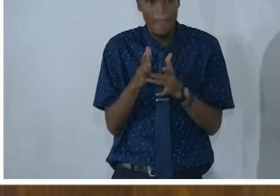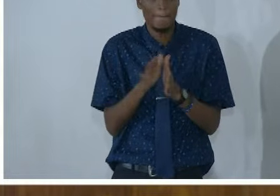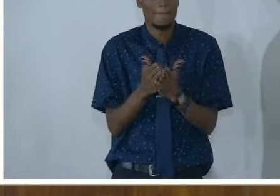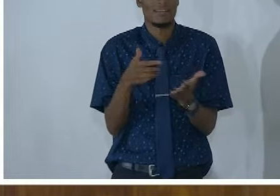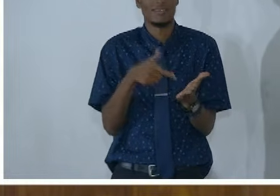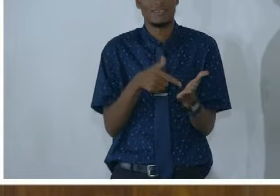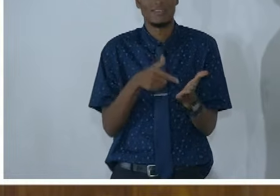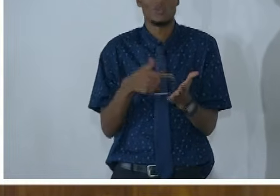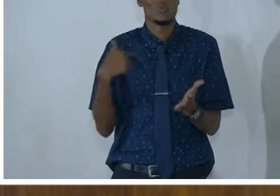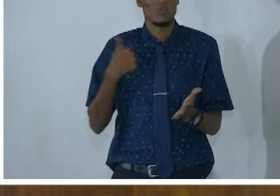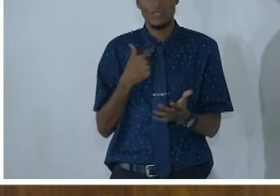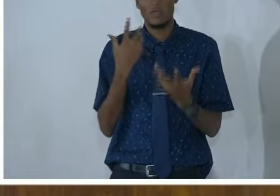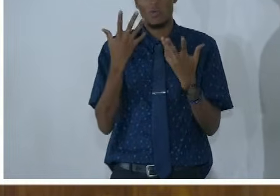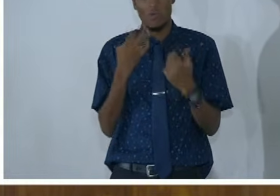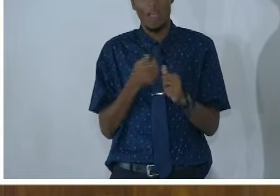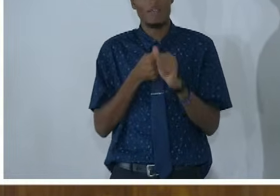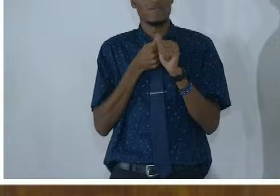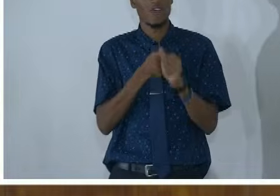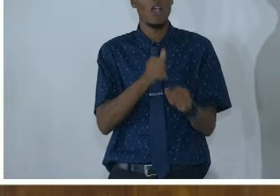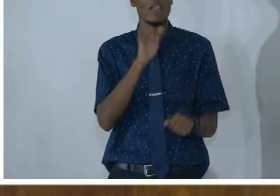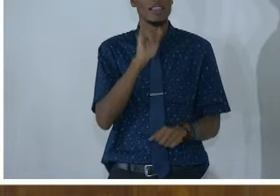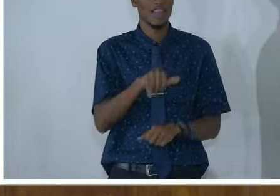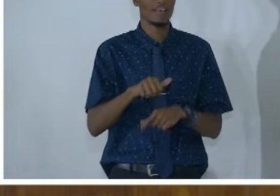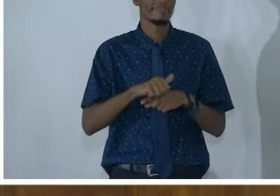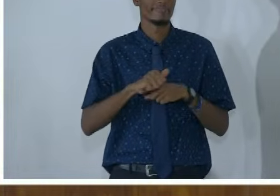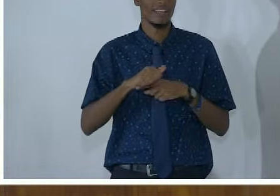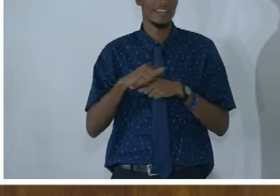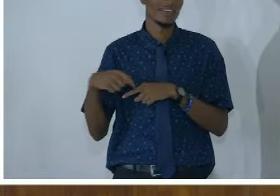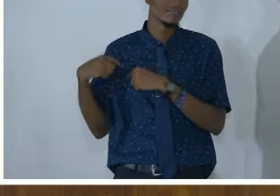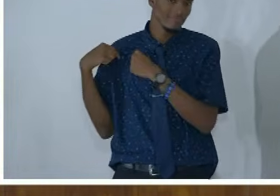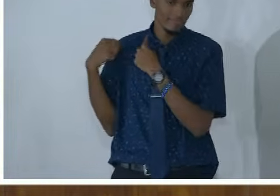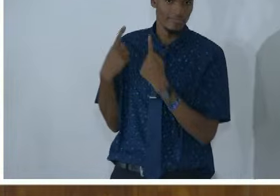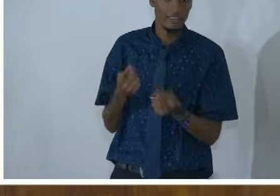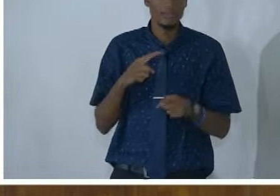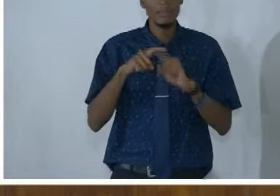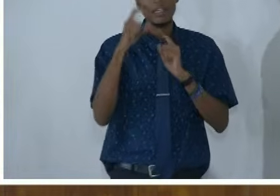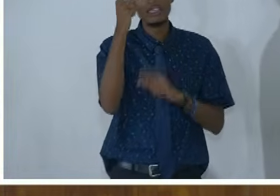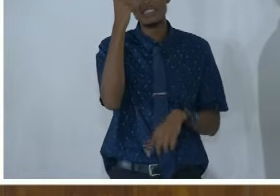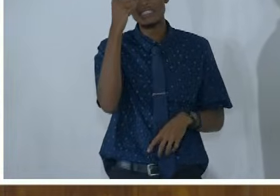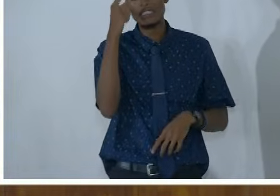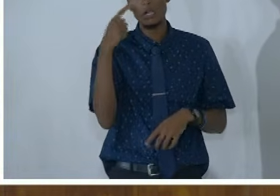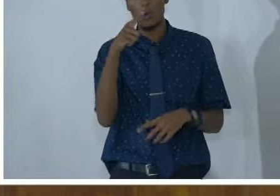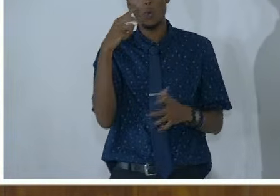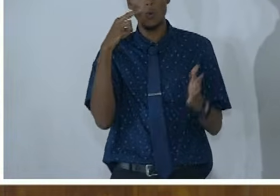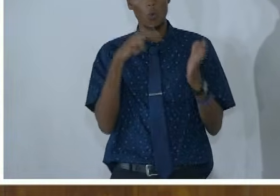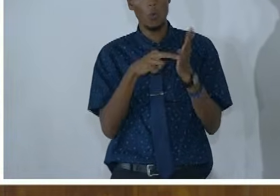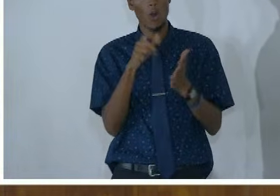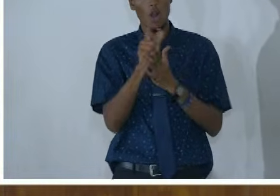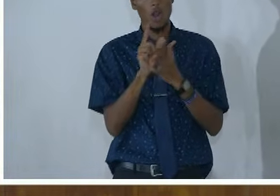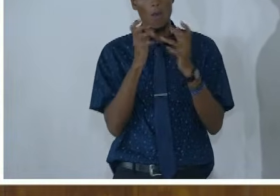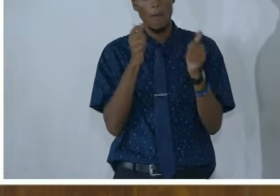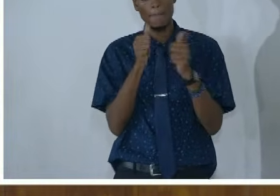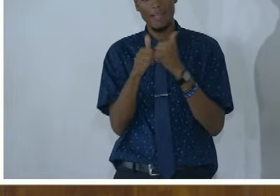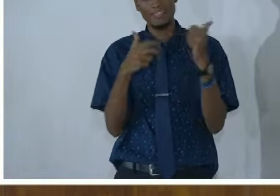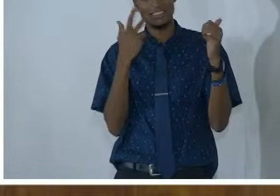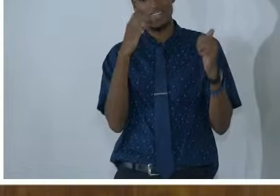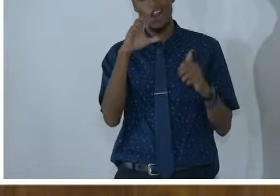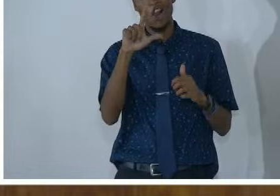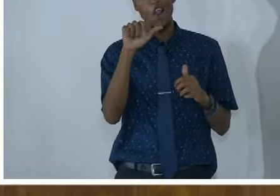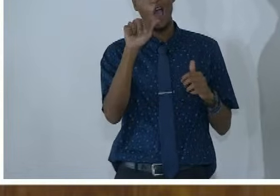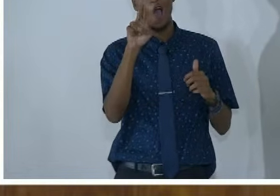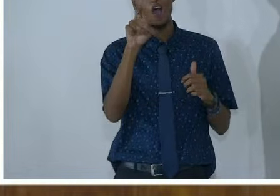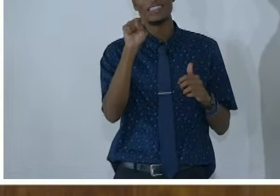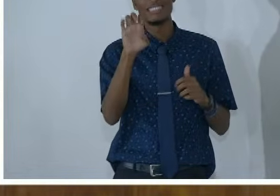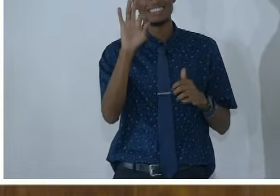traditional practice. However, when we look at the bill, clause 9, it says you should not